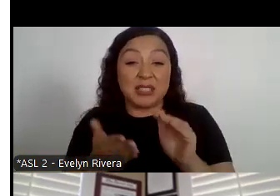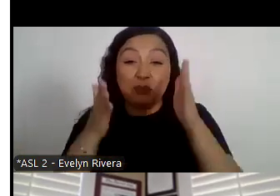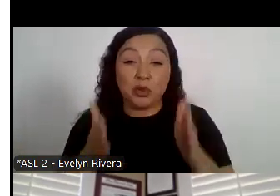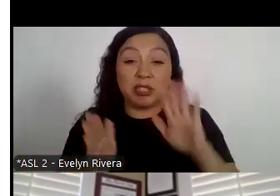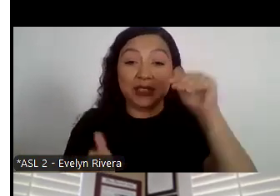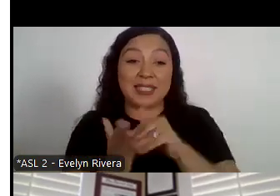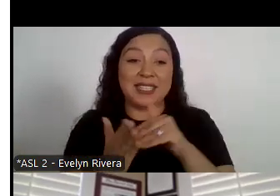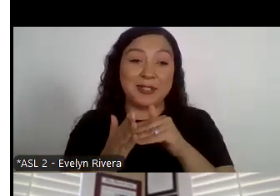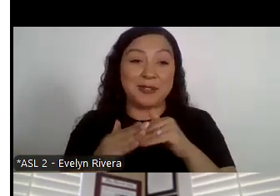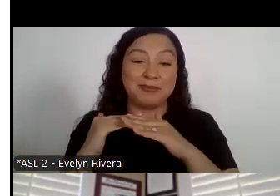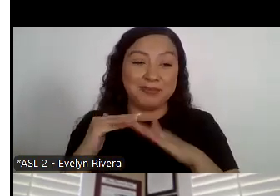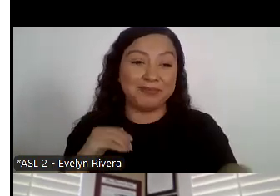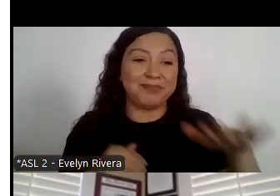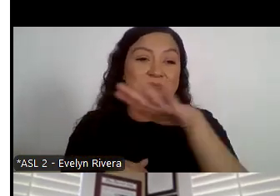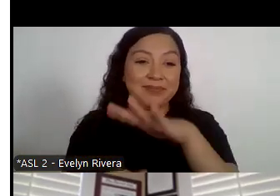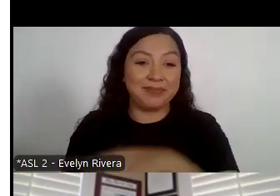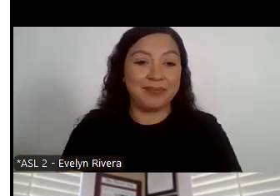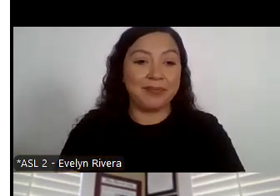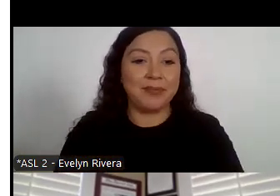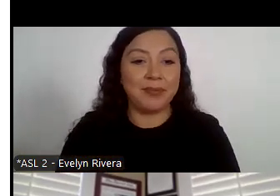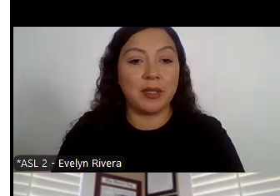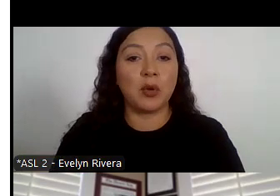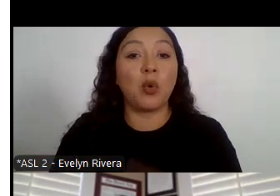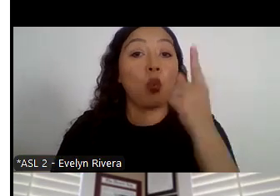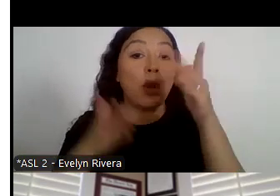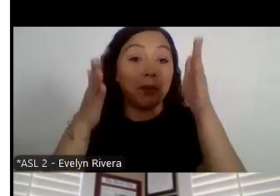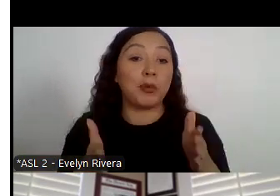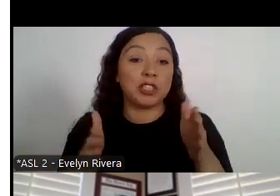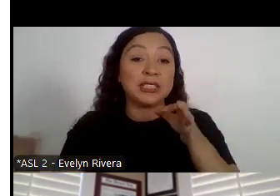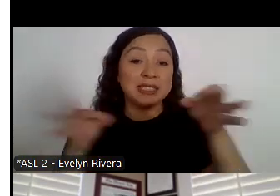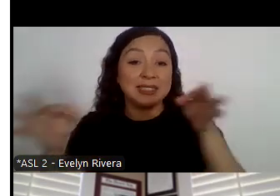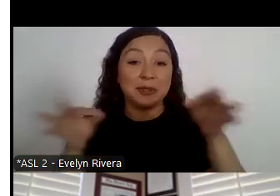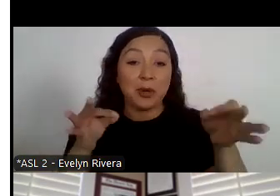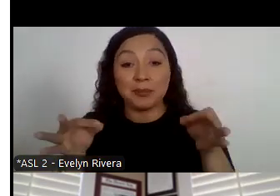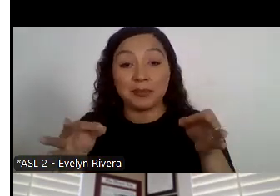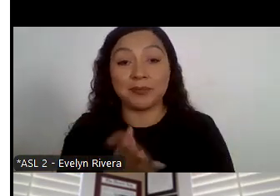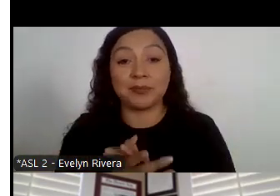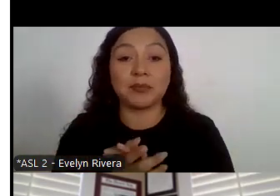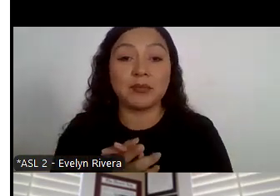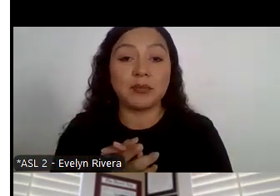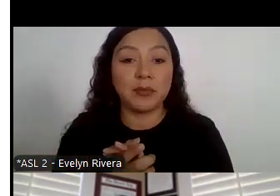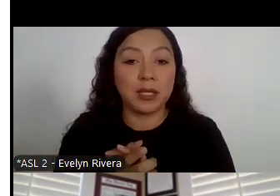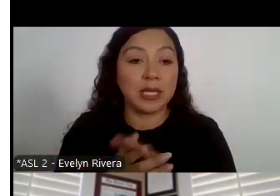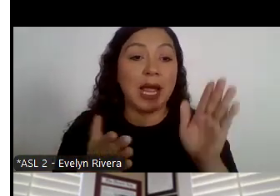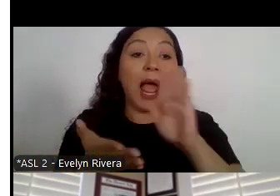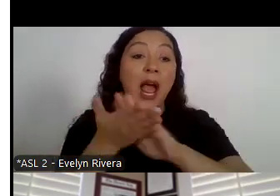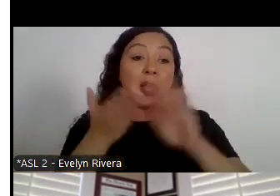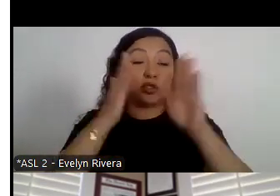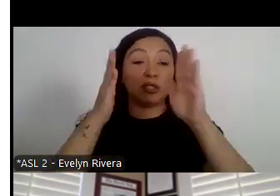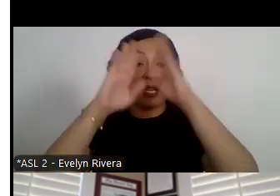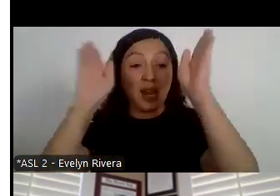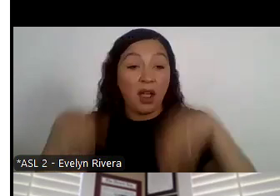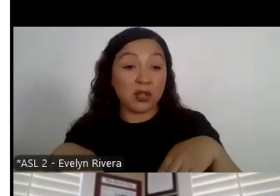Fragmentation was another powerful theme. One participant described a clearinghouse organization that works beautifully in their county, and then